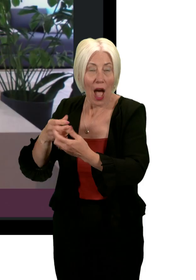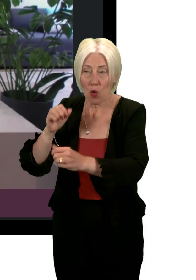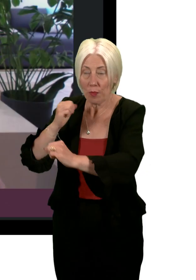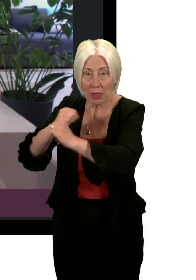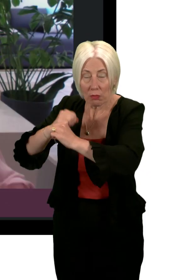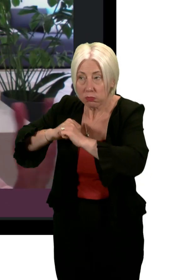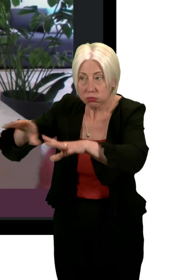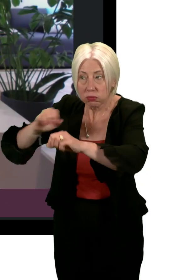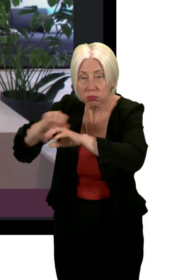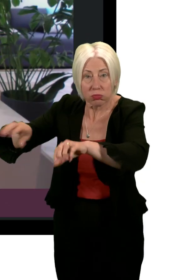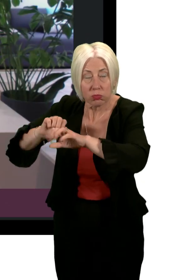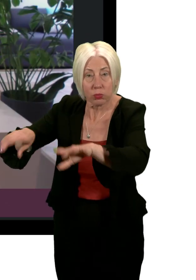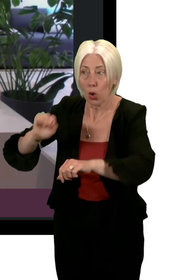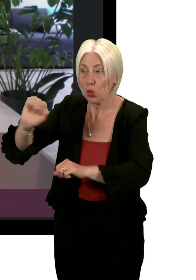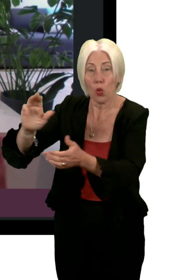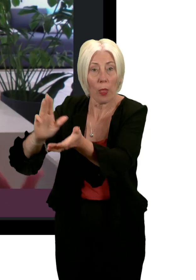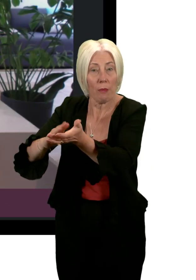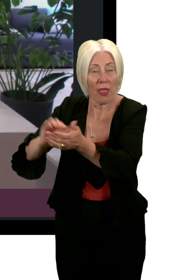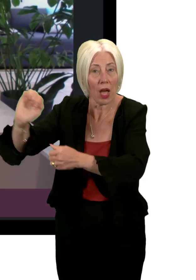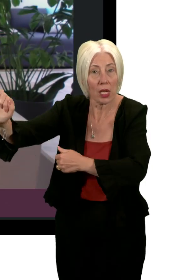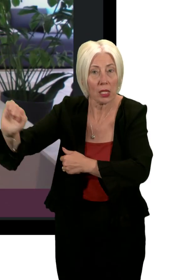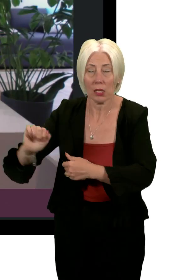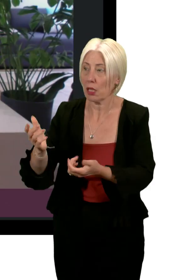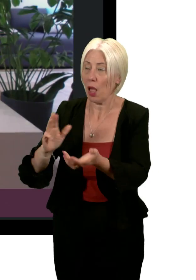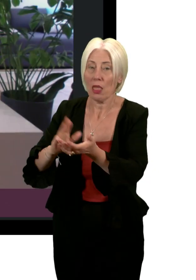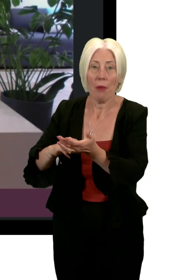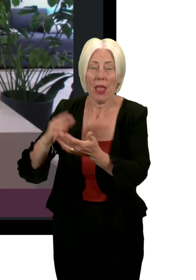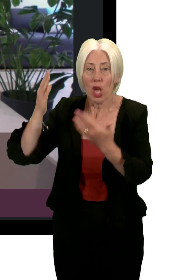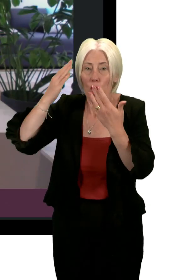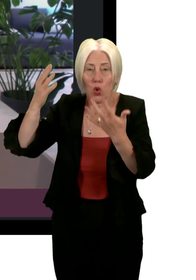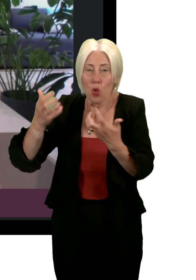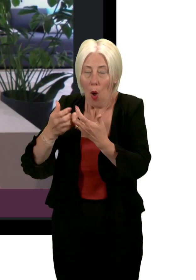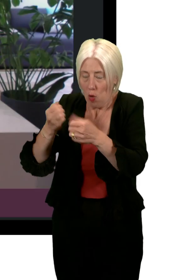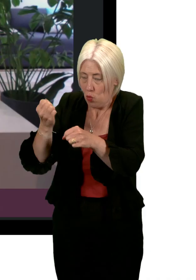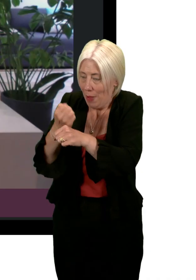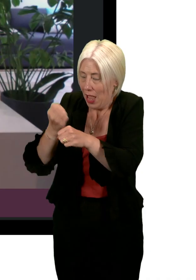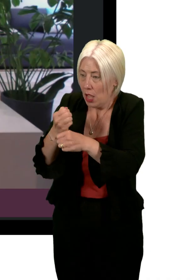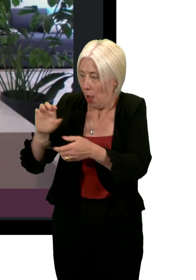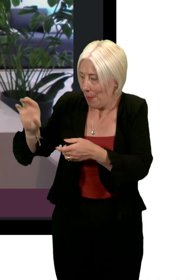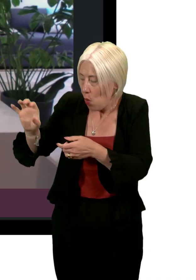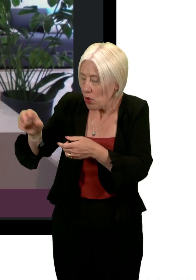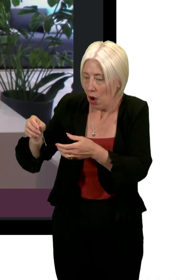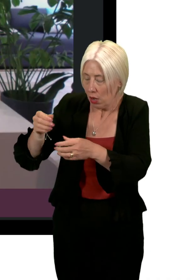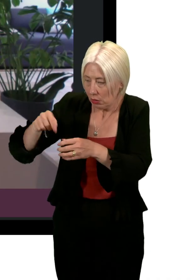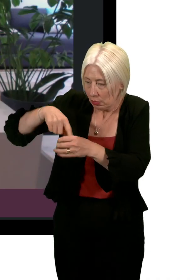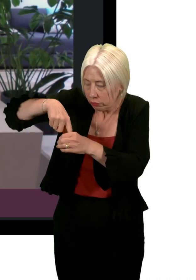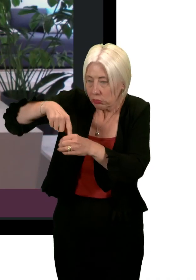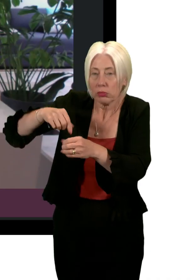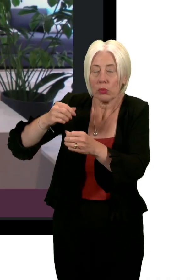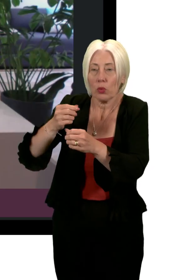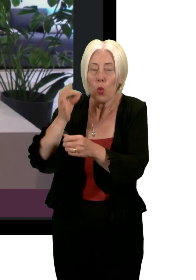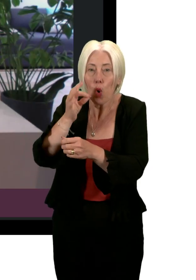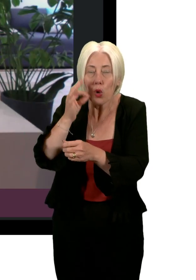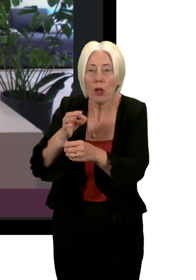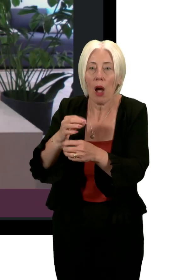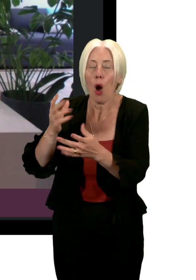women, mothers not being able to prepare it or using contaminated water, kids dying of acute diarrhea. That was my start point of